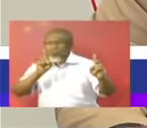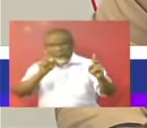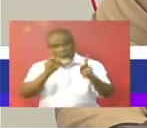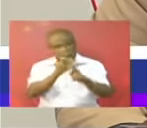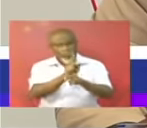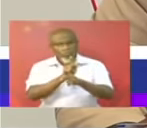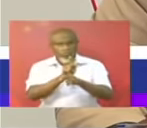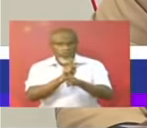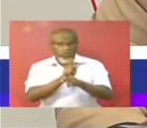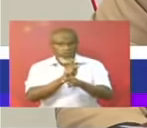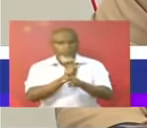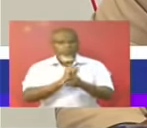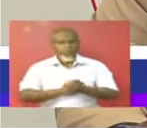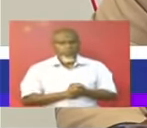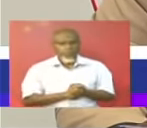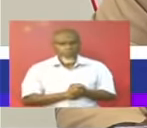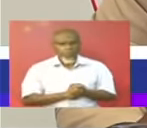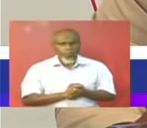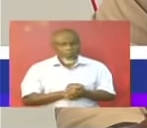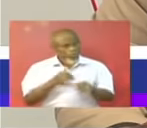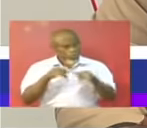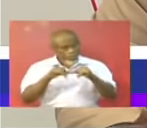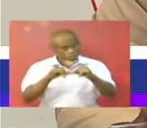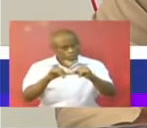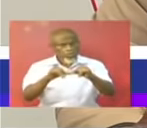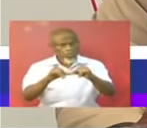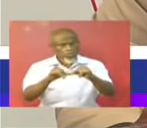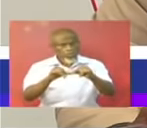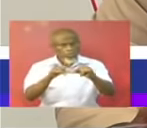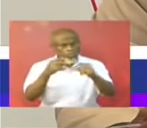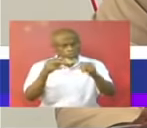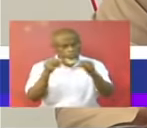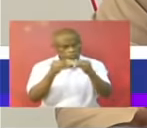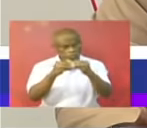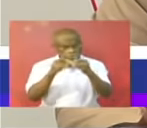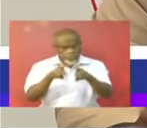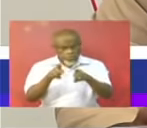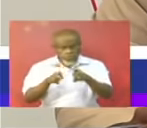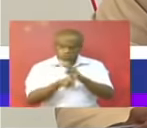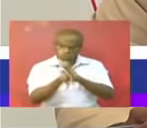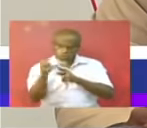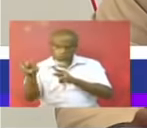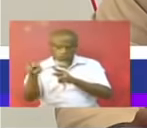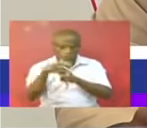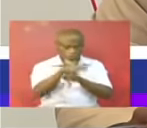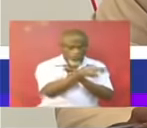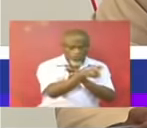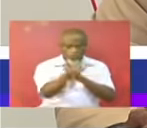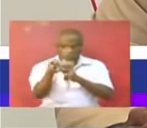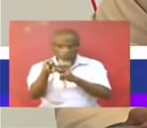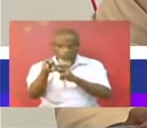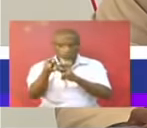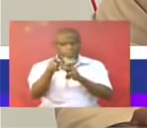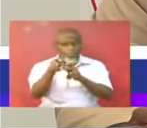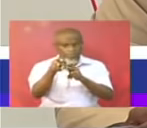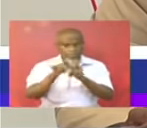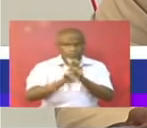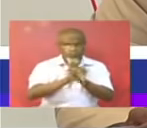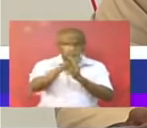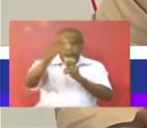as we move forward, we have people traveling a little more frequently. We have that global threat of a